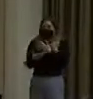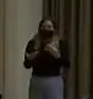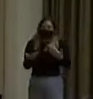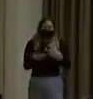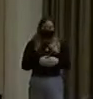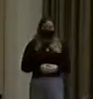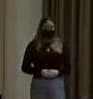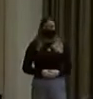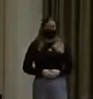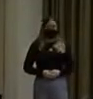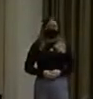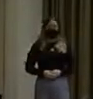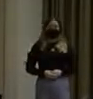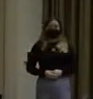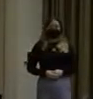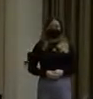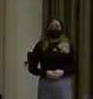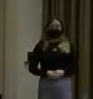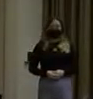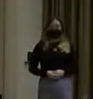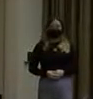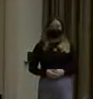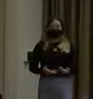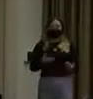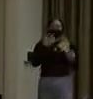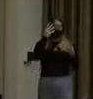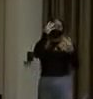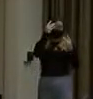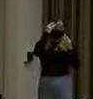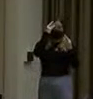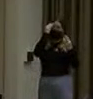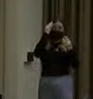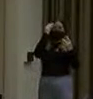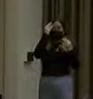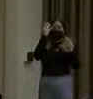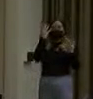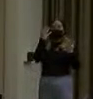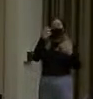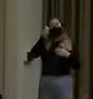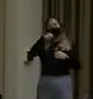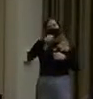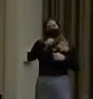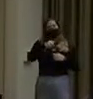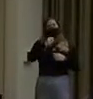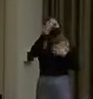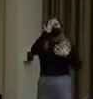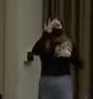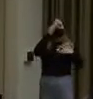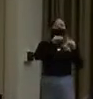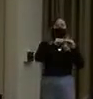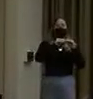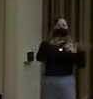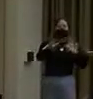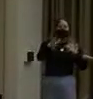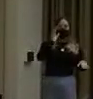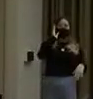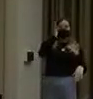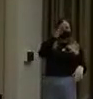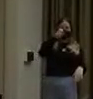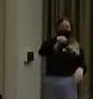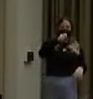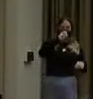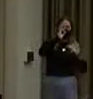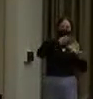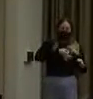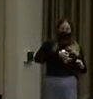never really considered was that, yes, we're going to have pandemics, we're going to have flu, and that somehow or other